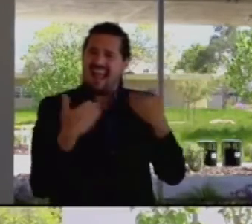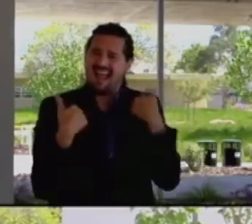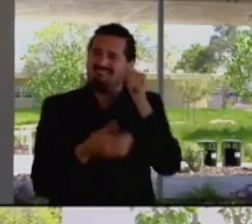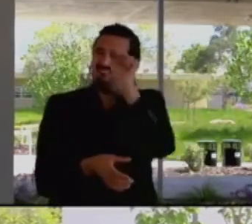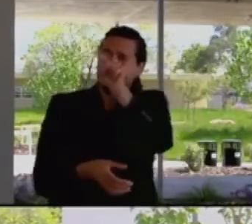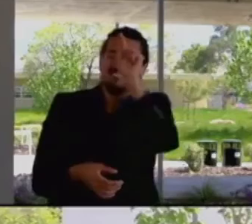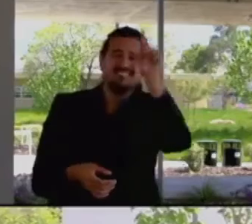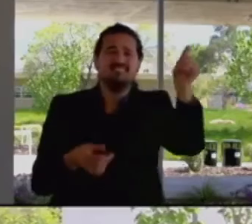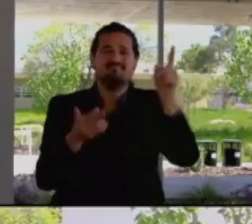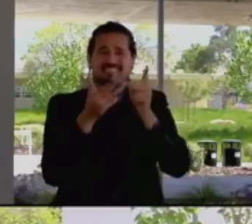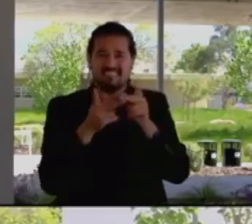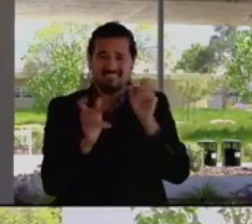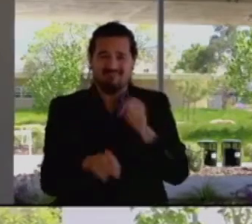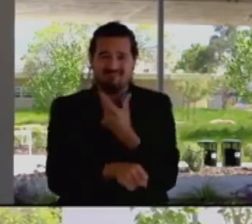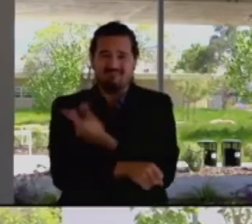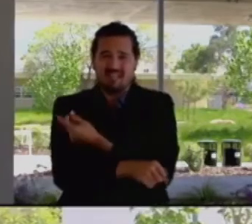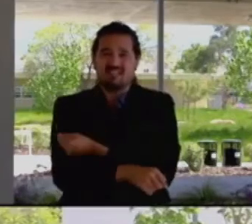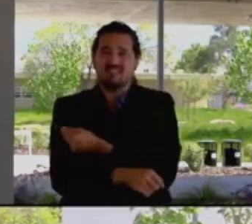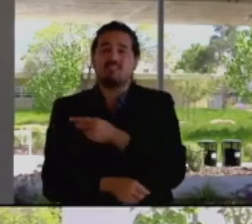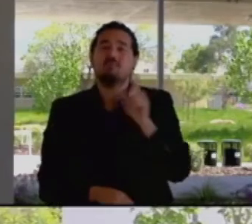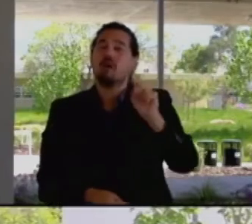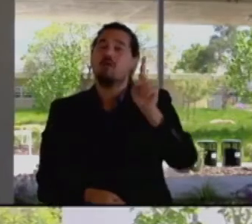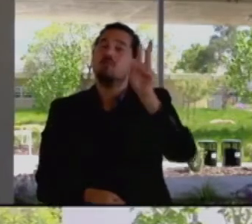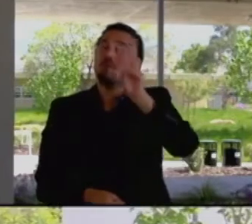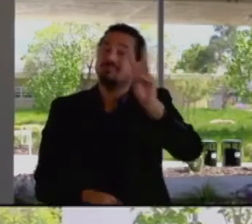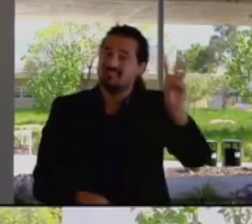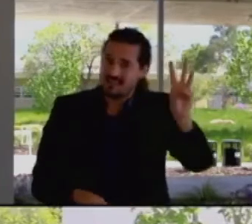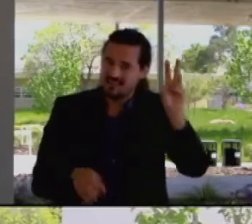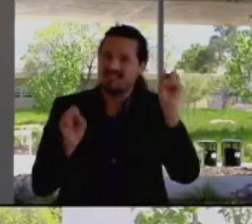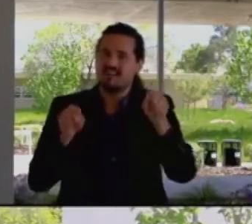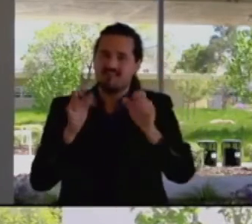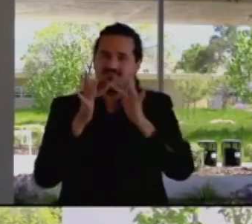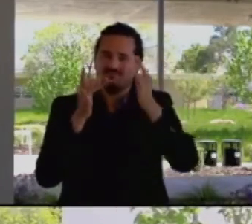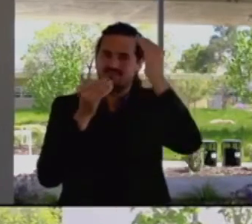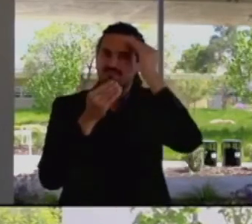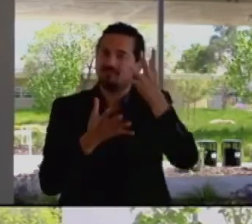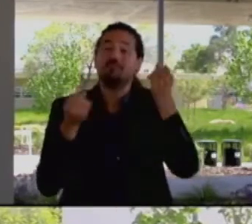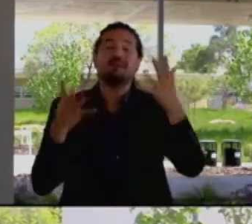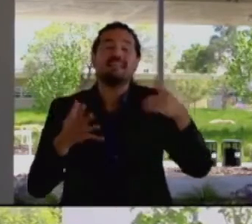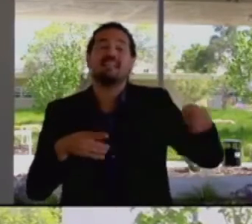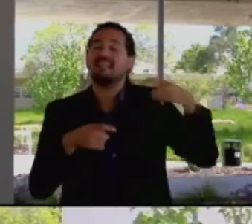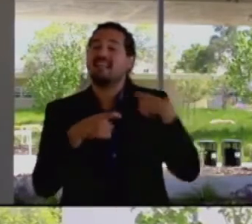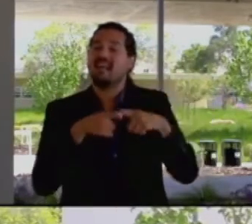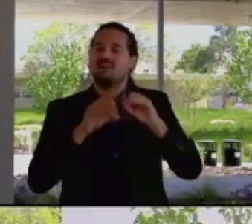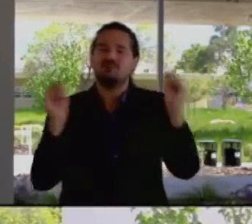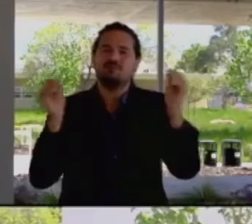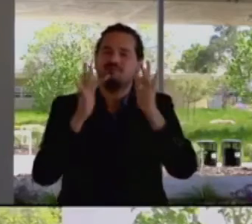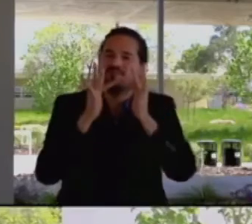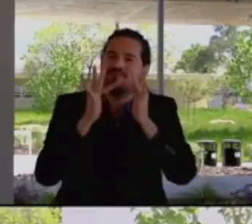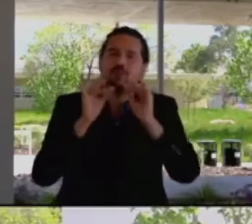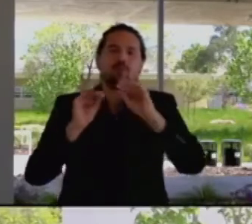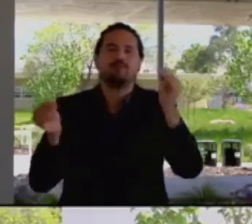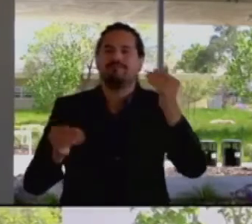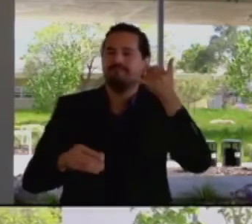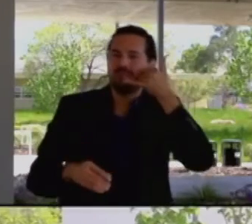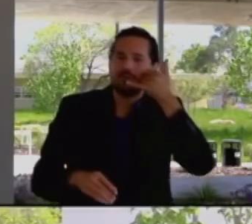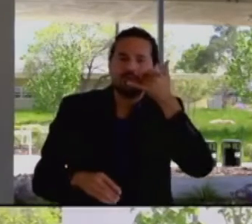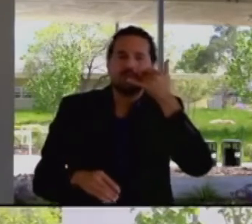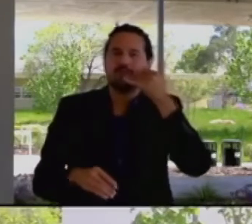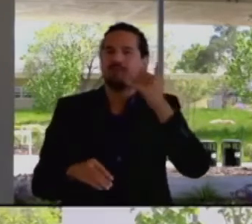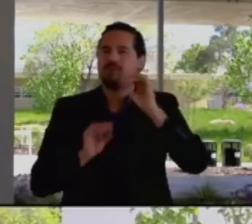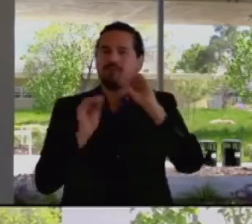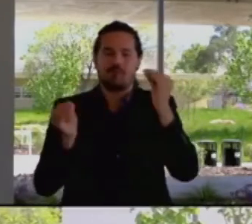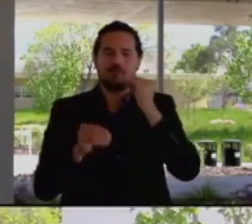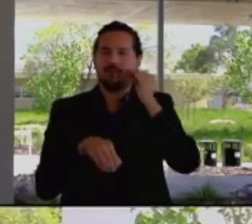websites. We know that a lot of Latinos don't have access to Wi-Fi, but they may not have phones. They can access the internet. So we want to make sure that we're spreading the word and that